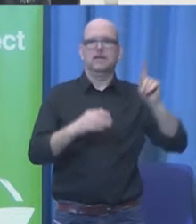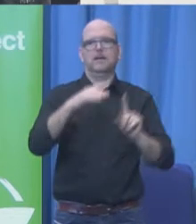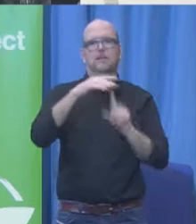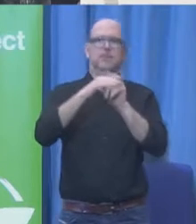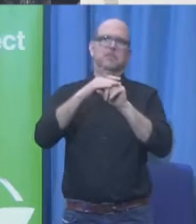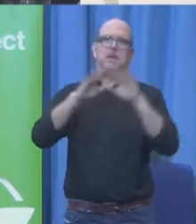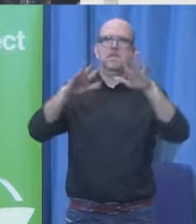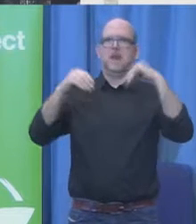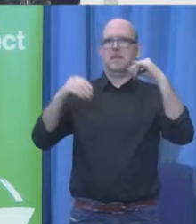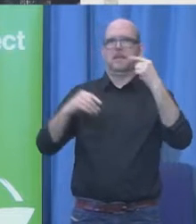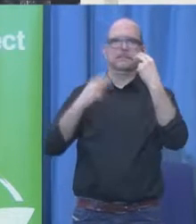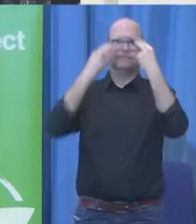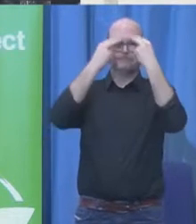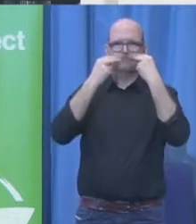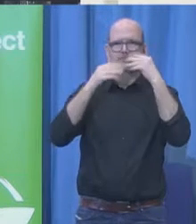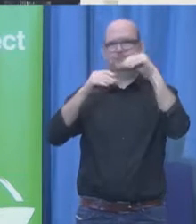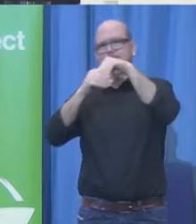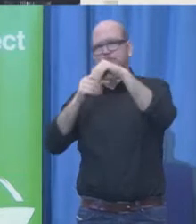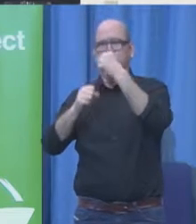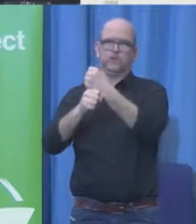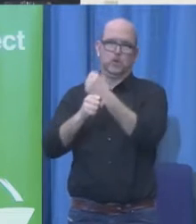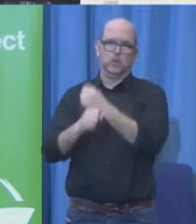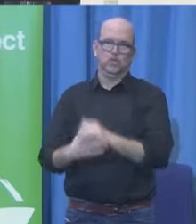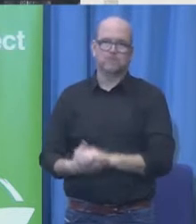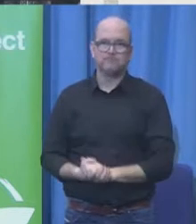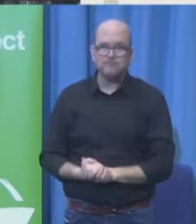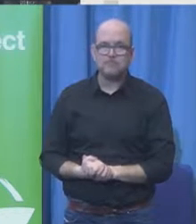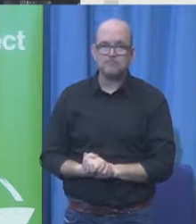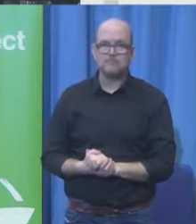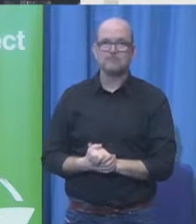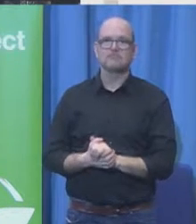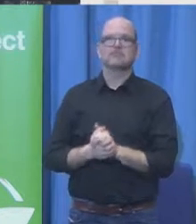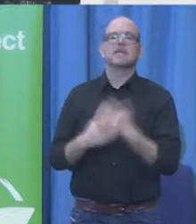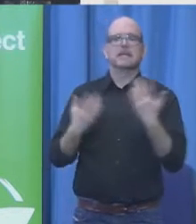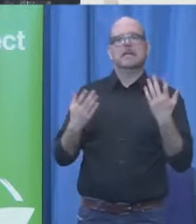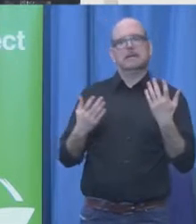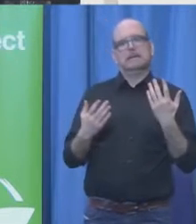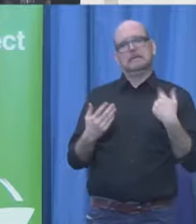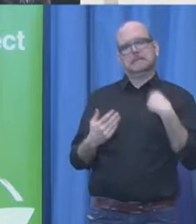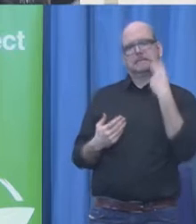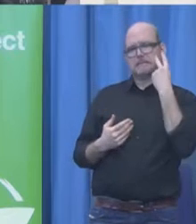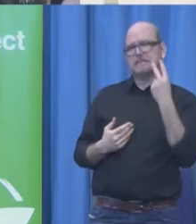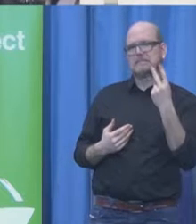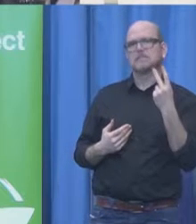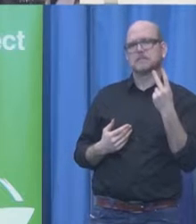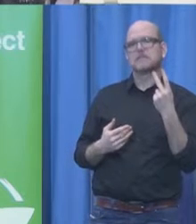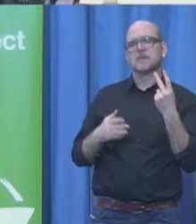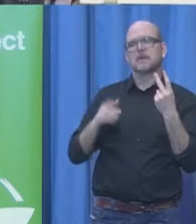the very difficult challenges that are there to get over the line and be successful.